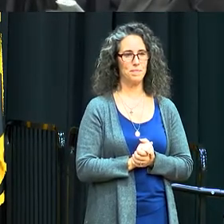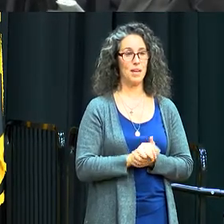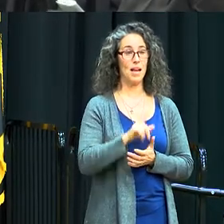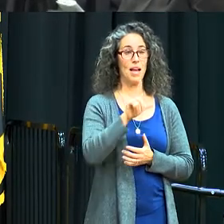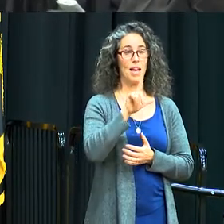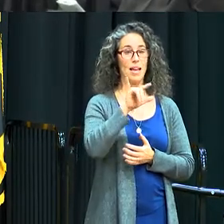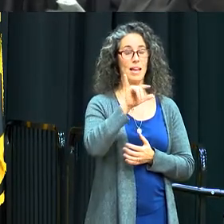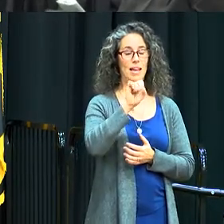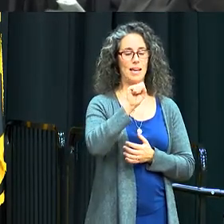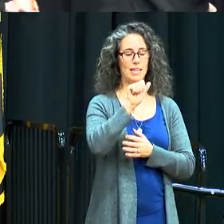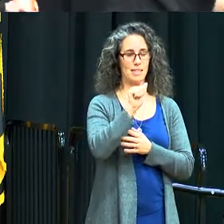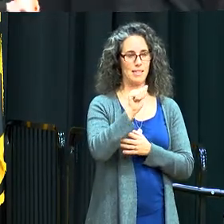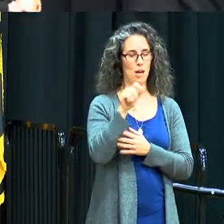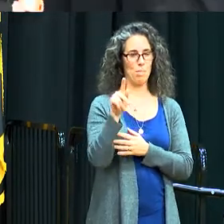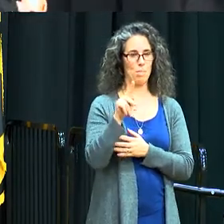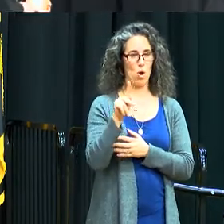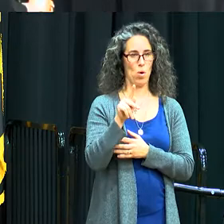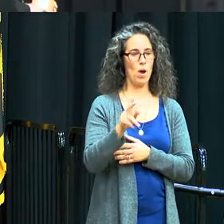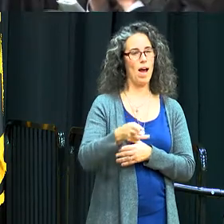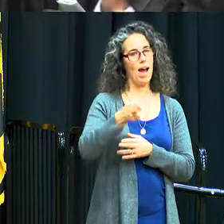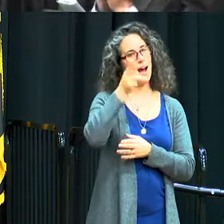Lisa Poe, High Honors.